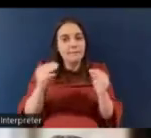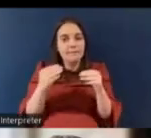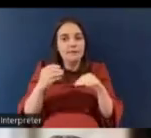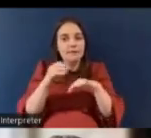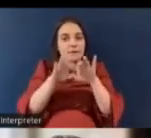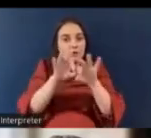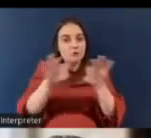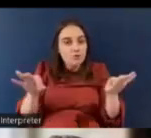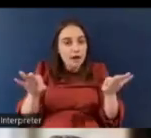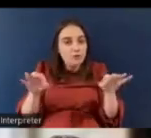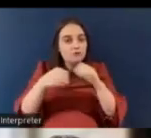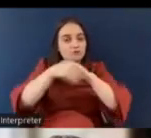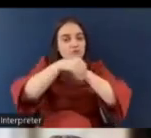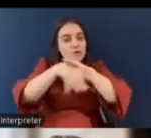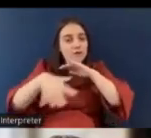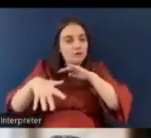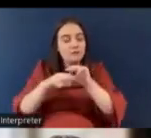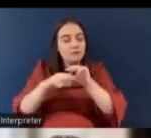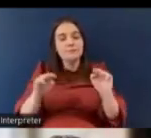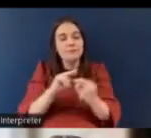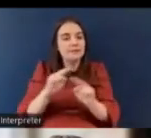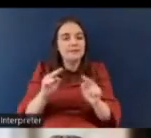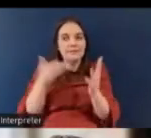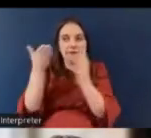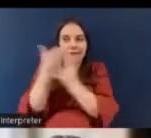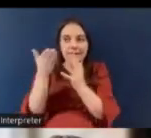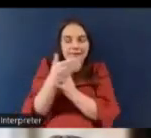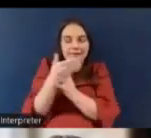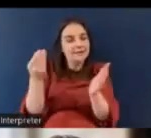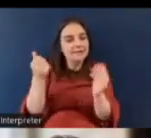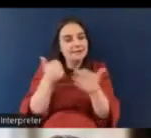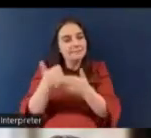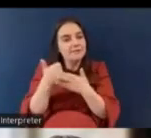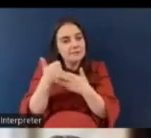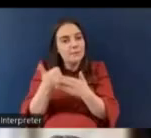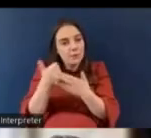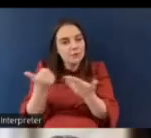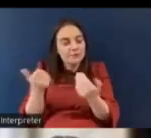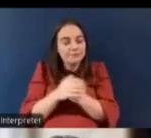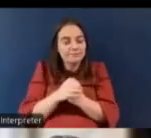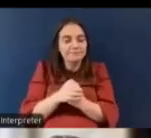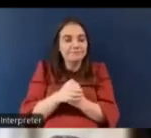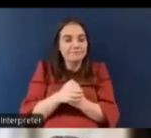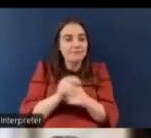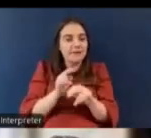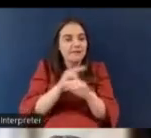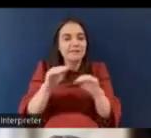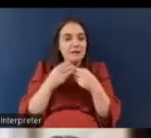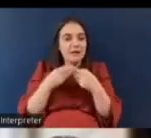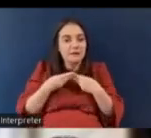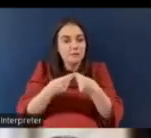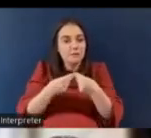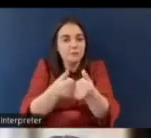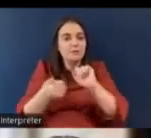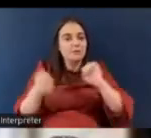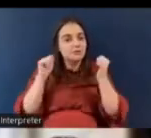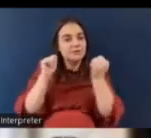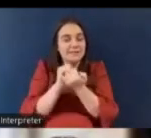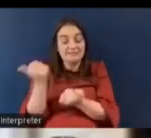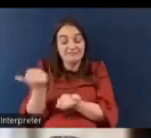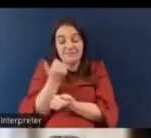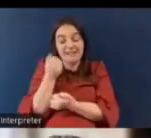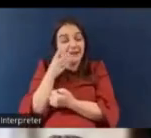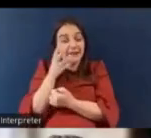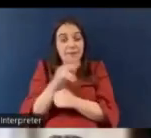and grassroots people, they're just not getting the support. And it's not a just transition, in my opinion, in any shape